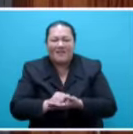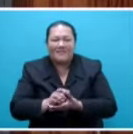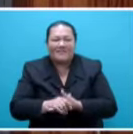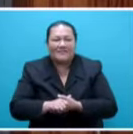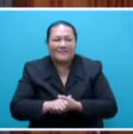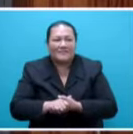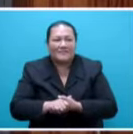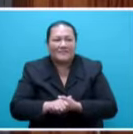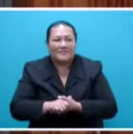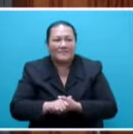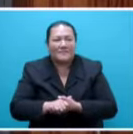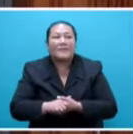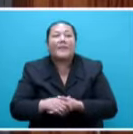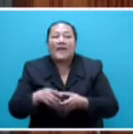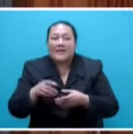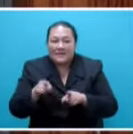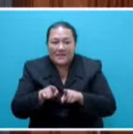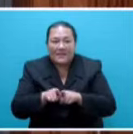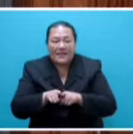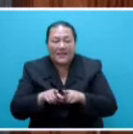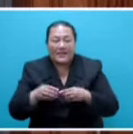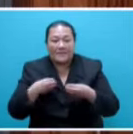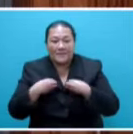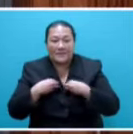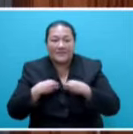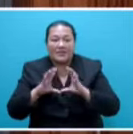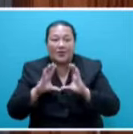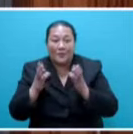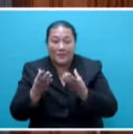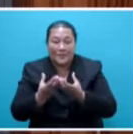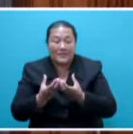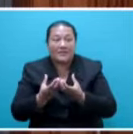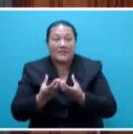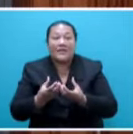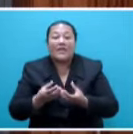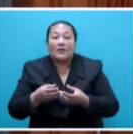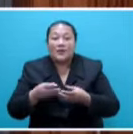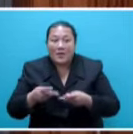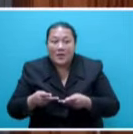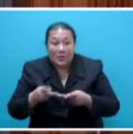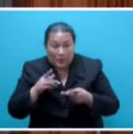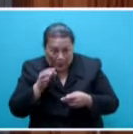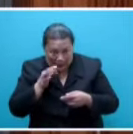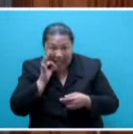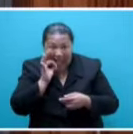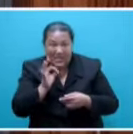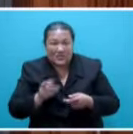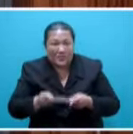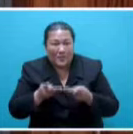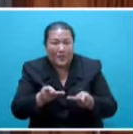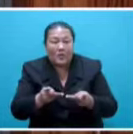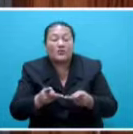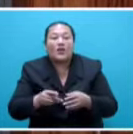and this is what we fought for in the Business Committee. So I propose that we have a sitting in January. From now till